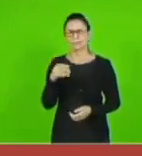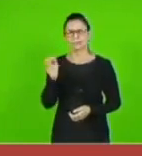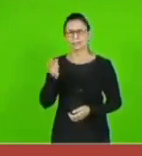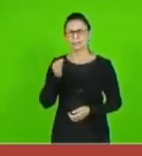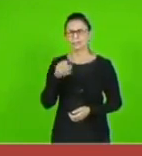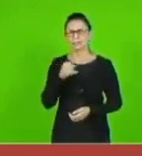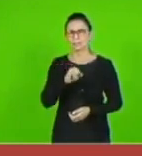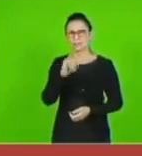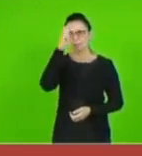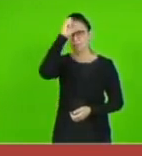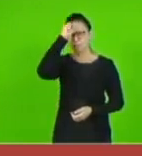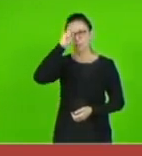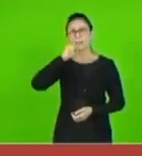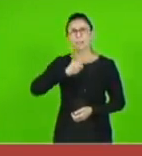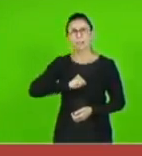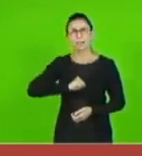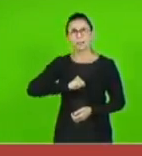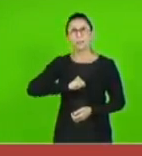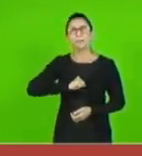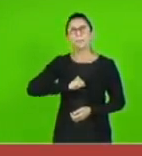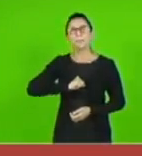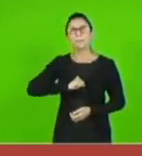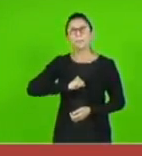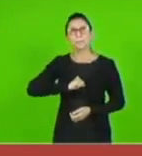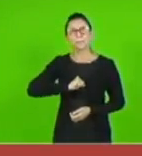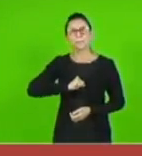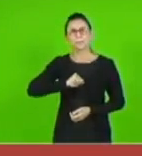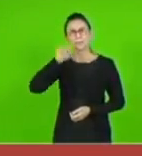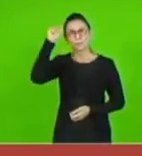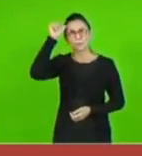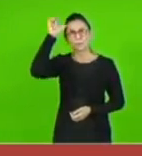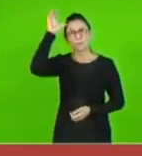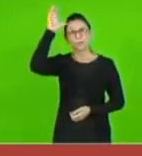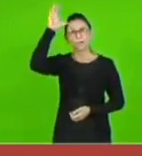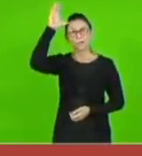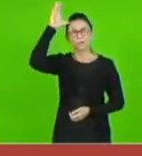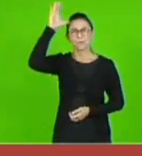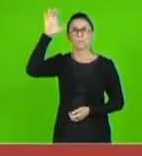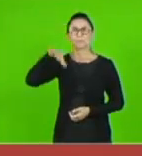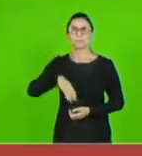This is the way that it is. When you learn a lot of things,